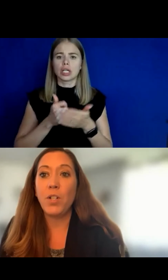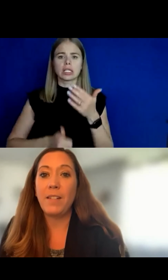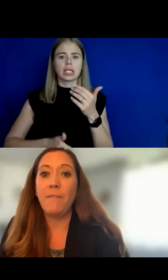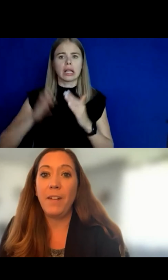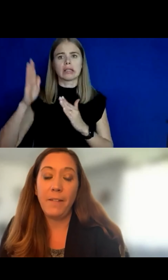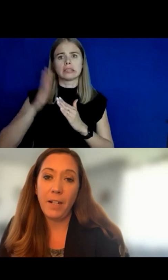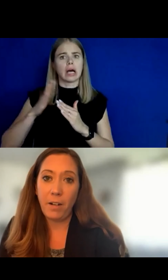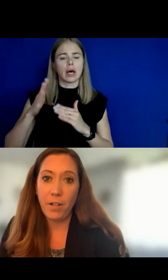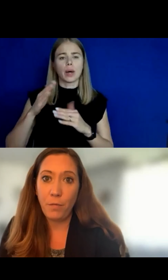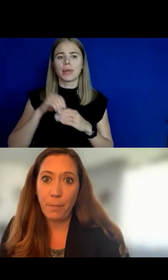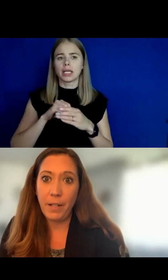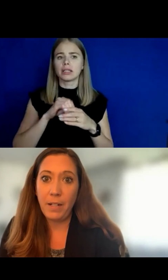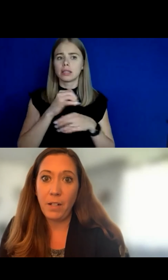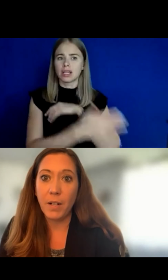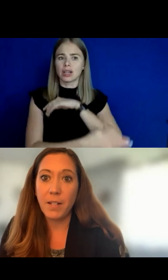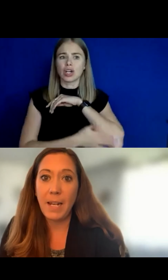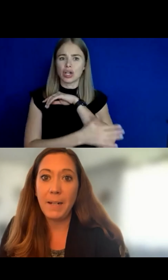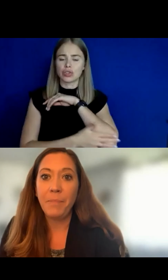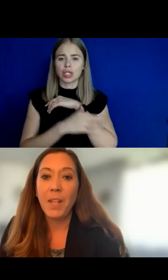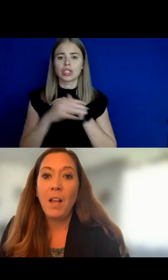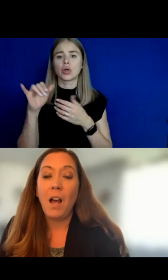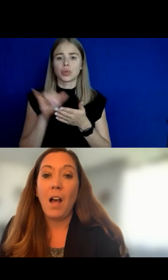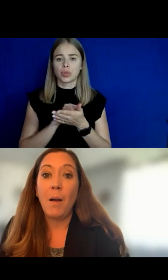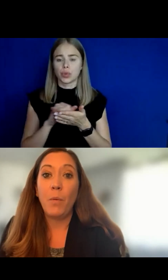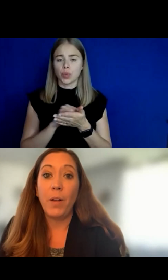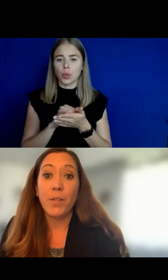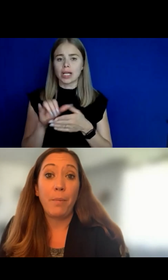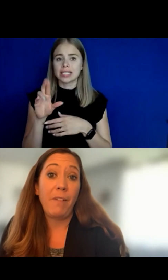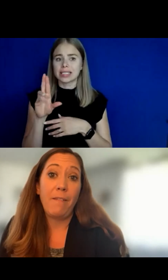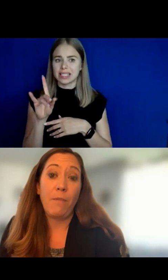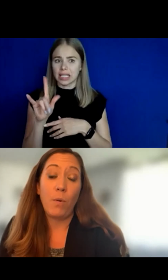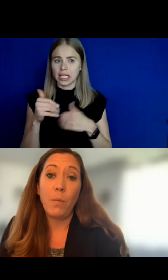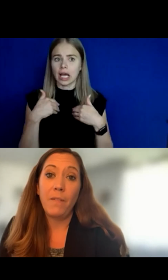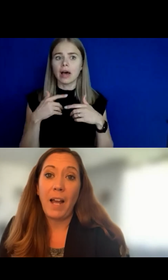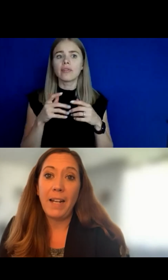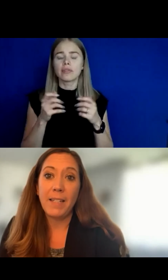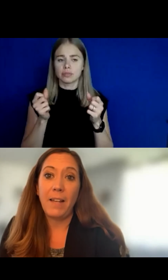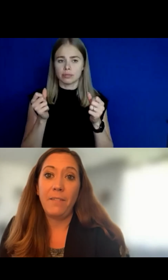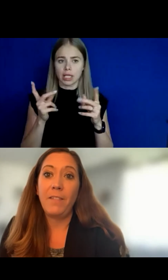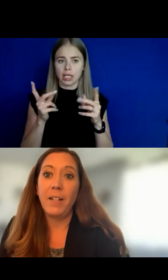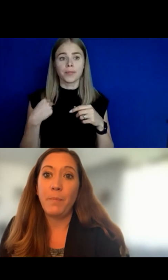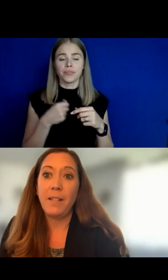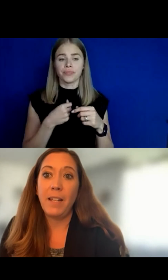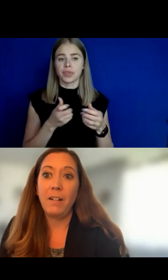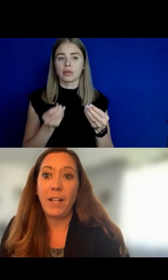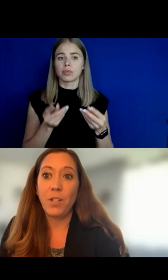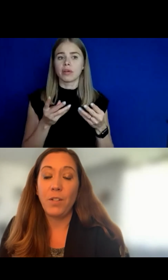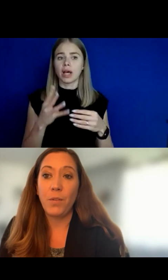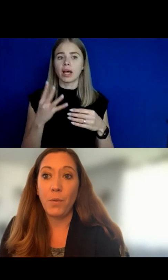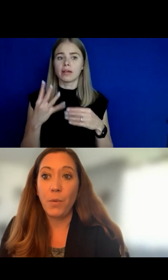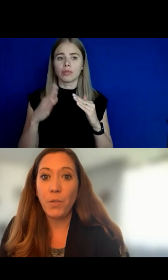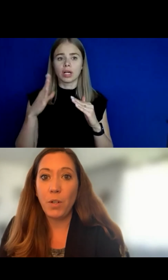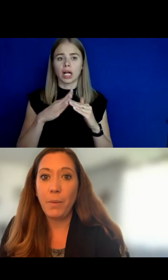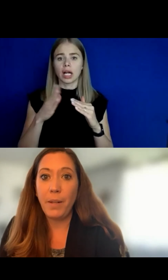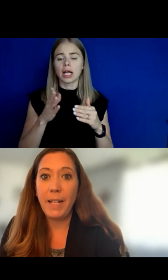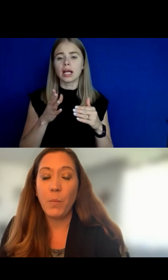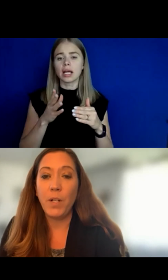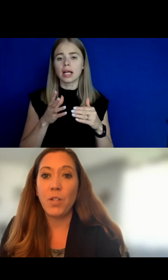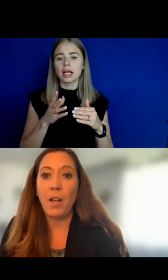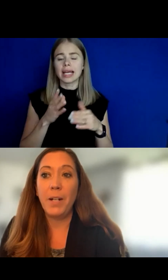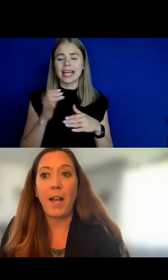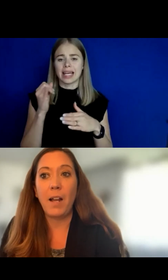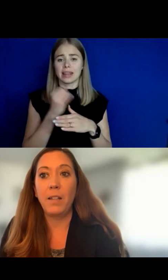region, which has a very, very large footprint in New York State. We also provide 41 of the highest level evidence-based interventions through those